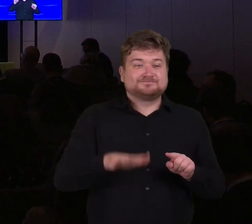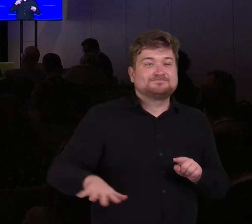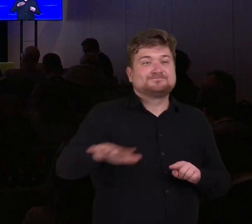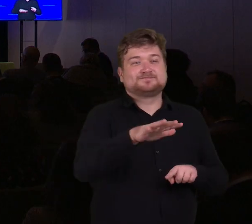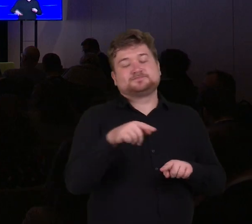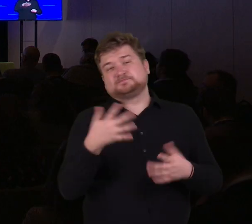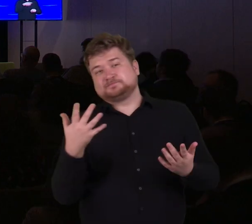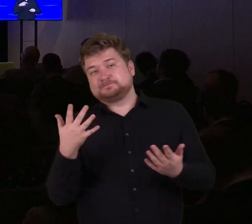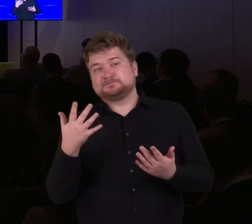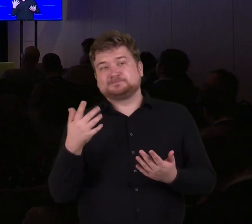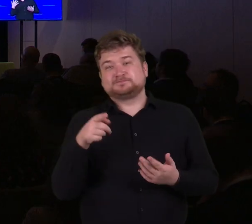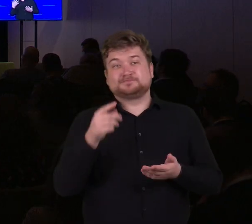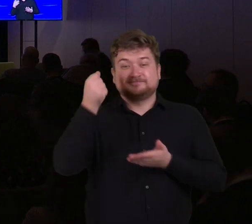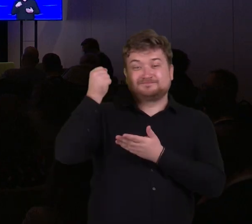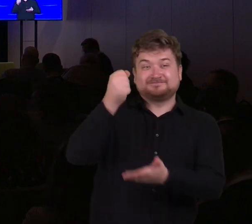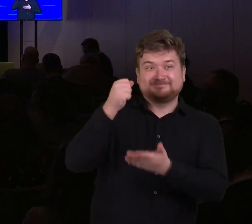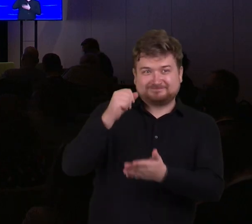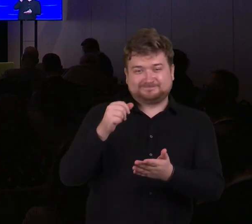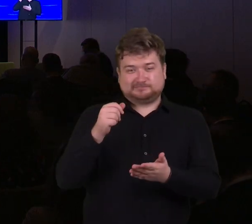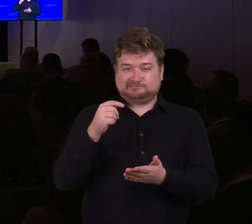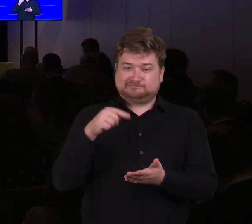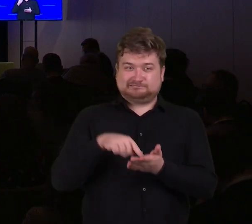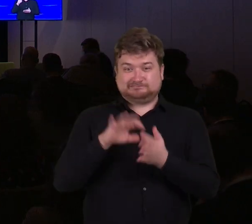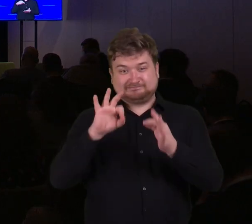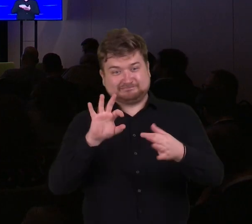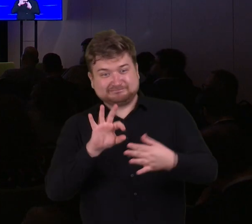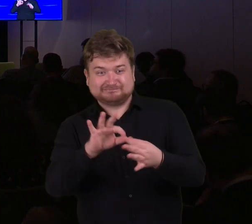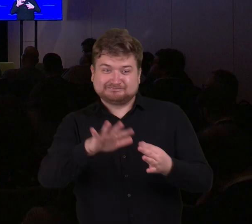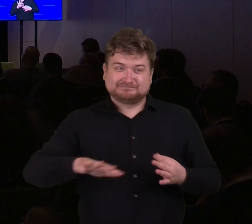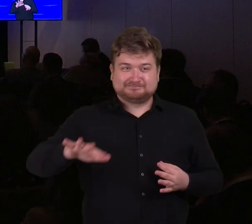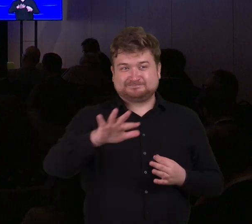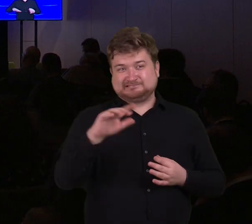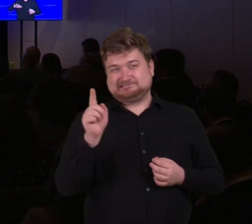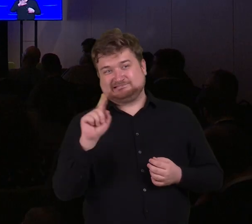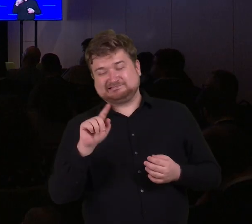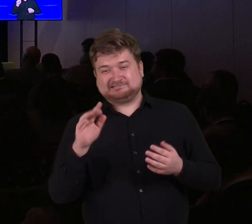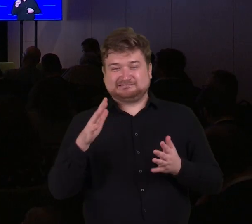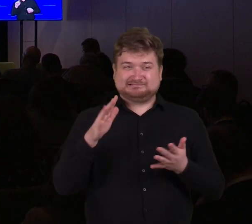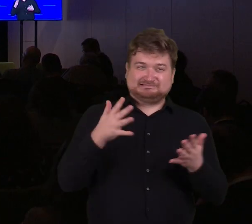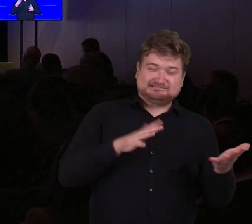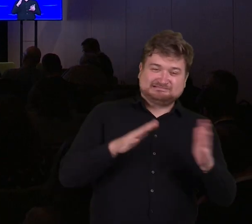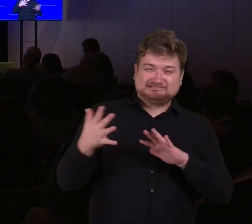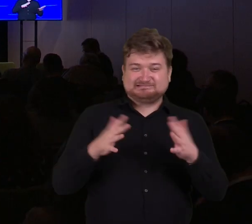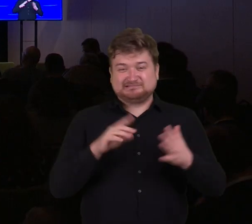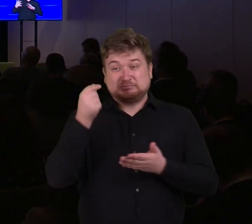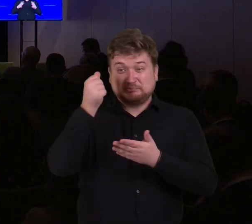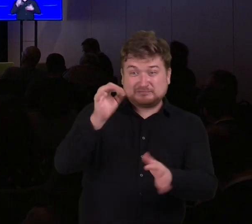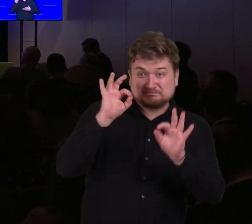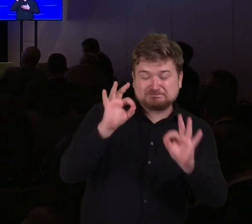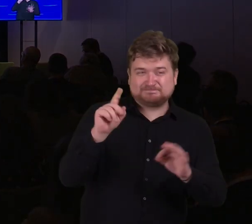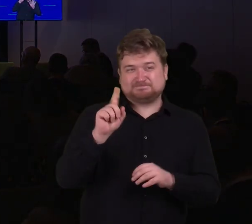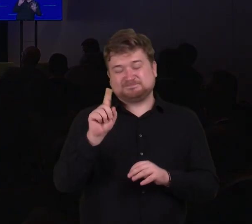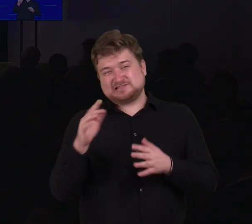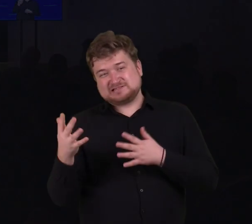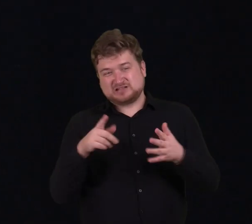limited. Often there's a lack of trust between managing authorities at the regional level and local authorities in terms